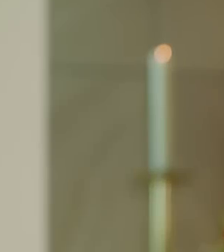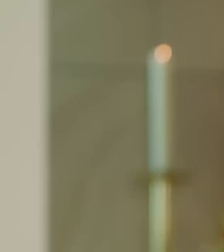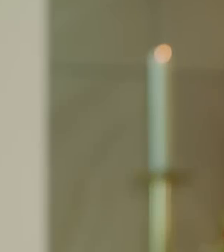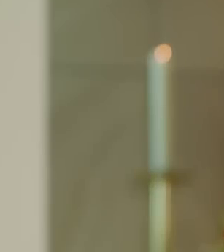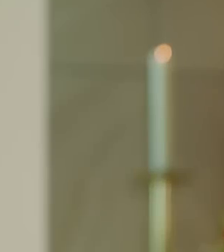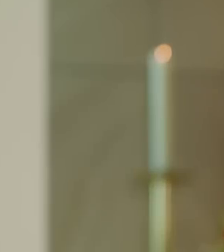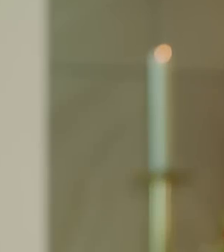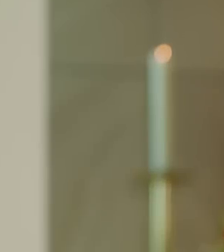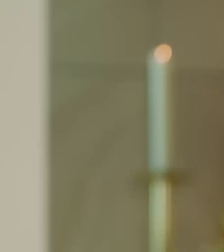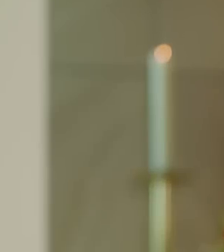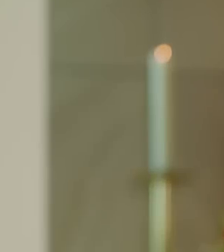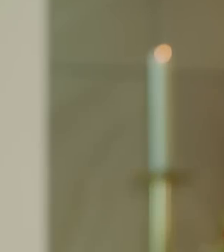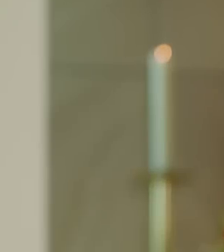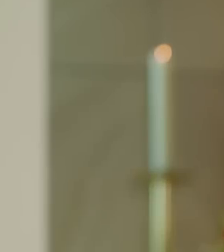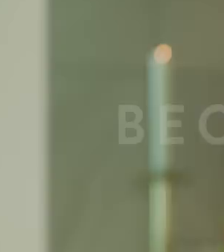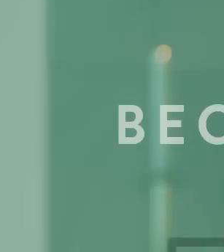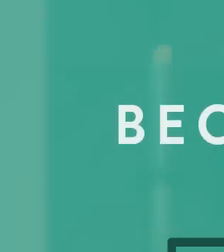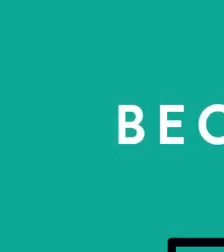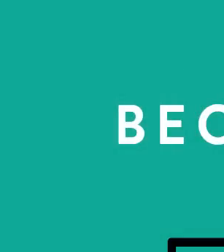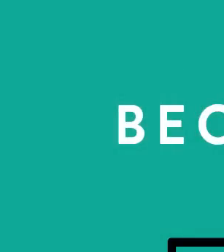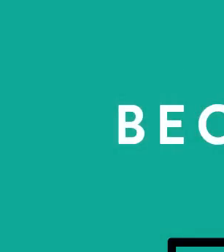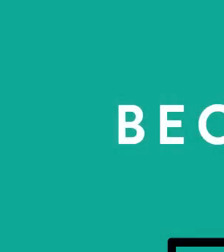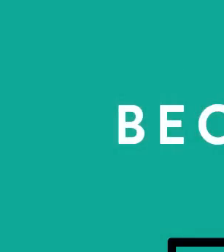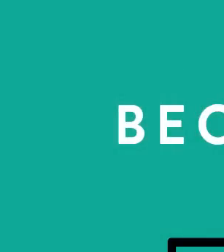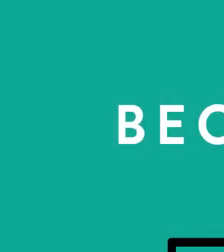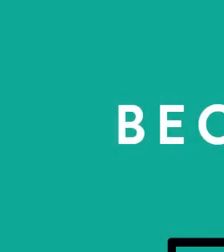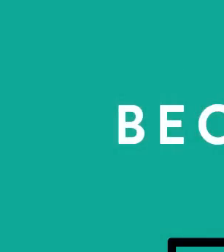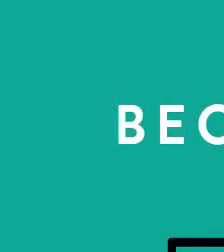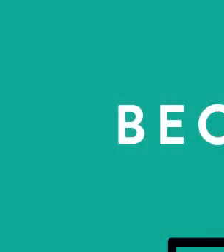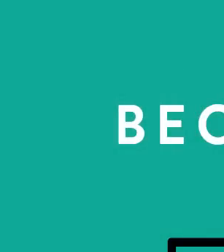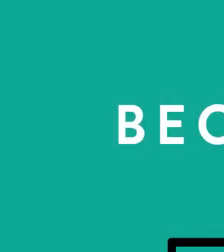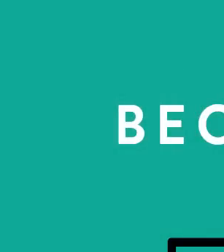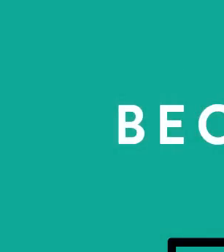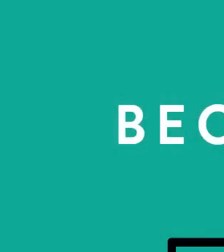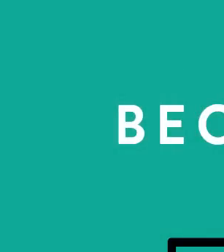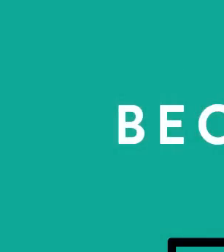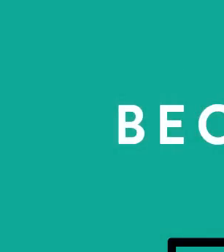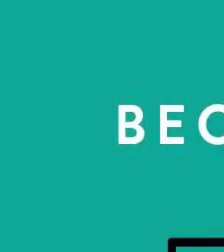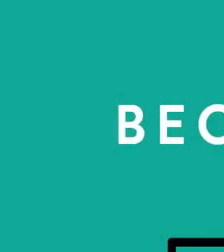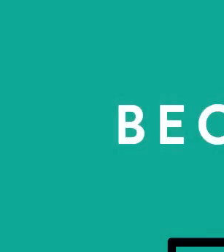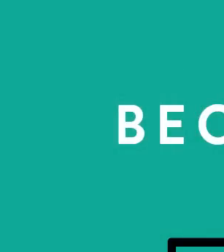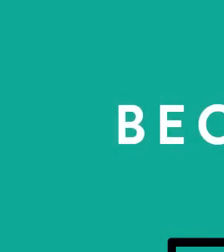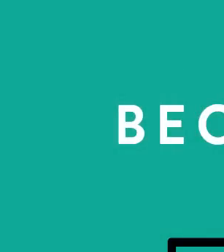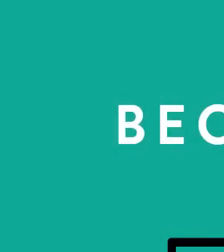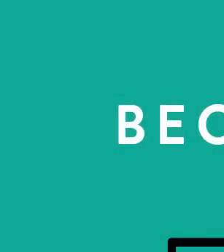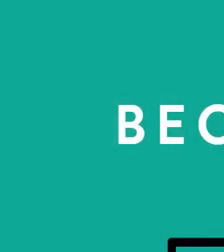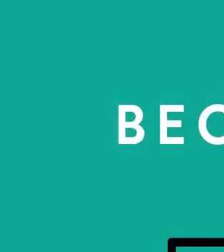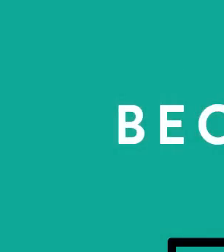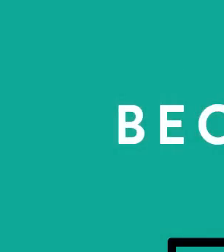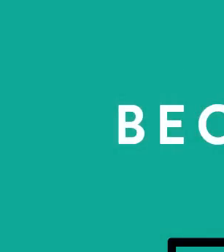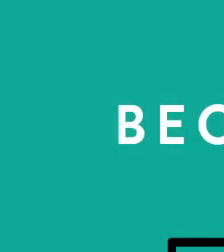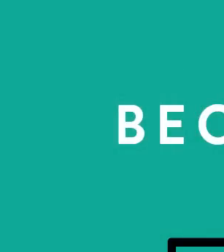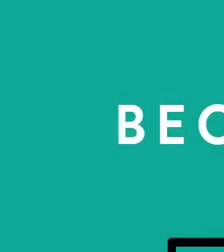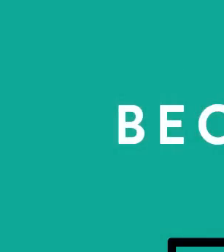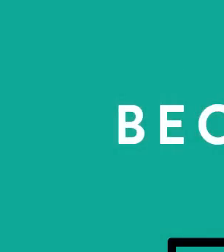Mark DiBattista, the chaplain for Mass for You at Home. I want to thank you for your support, be it spiritual or financial. Without